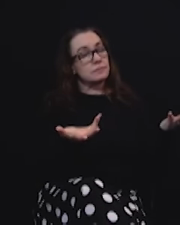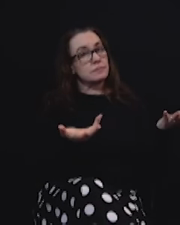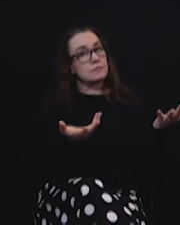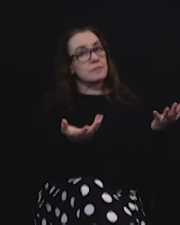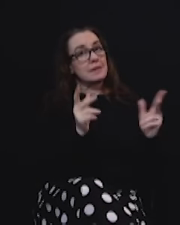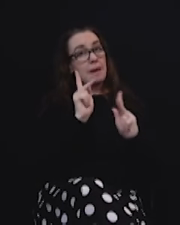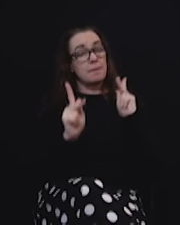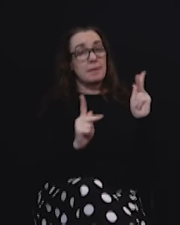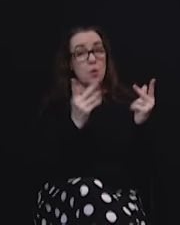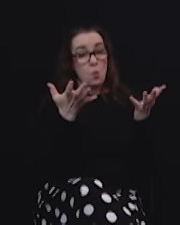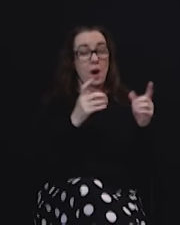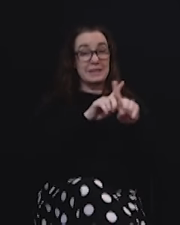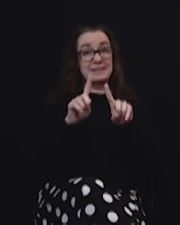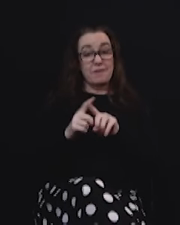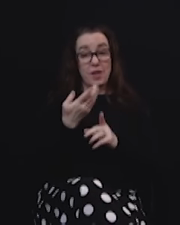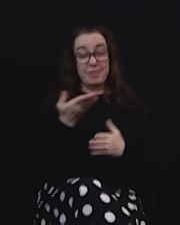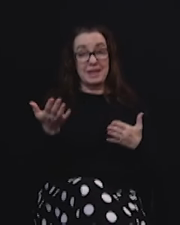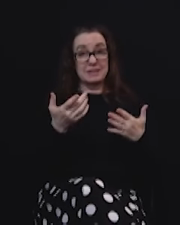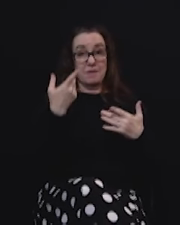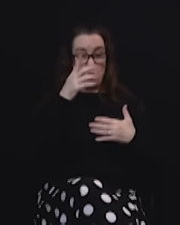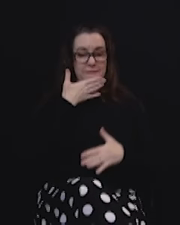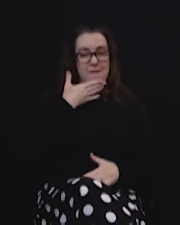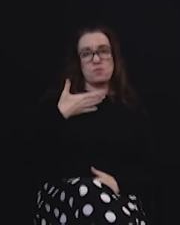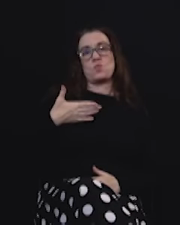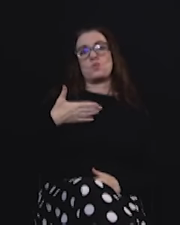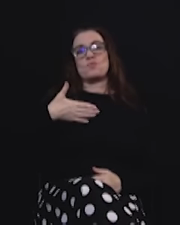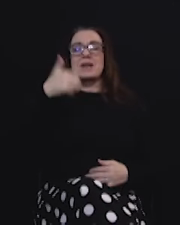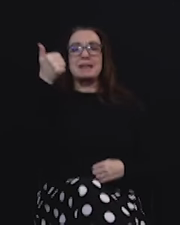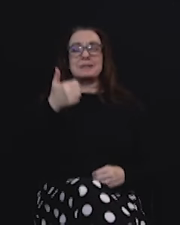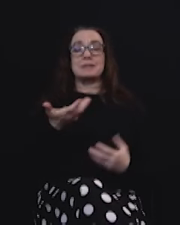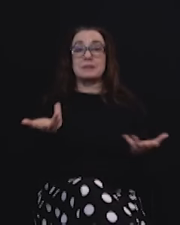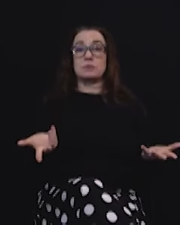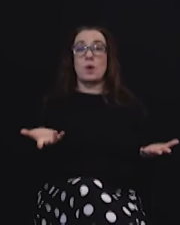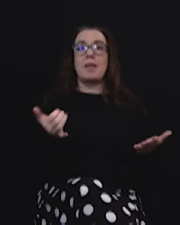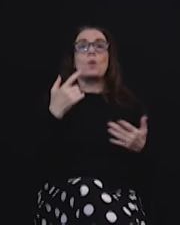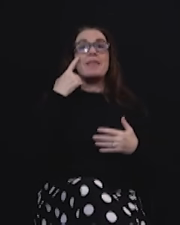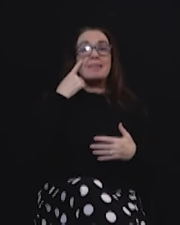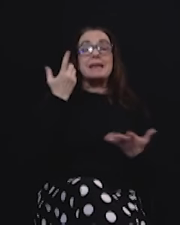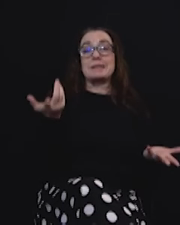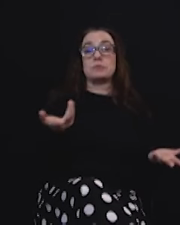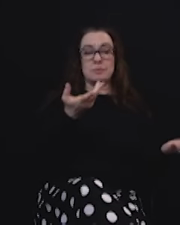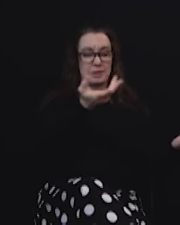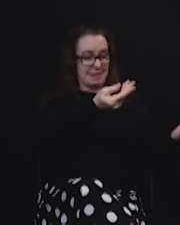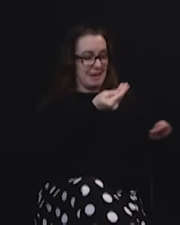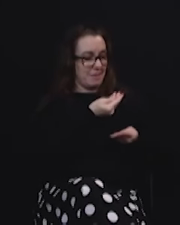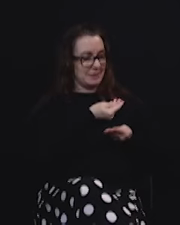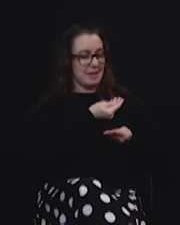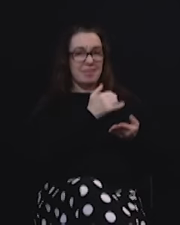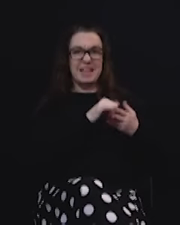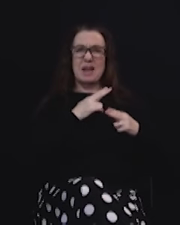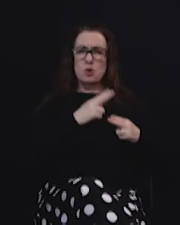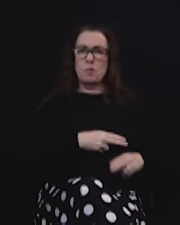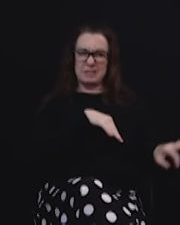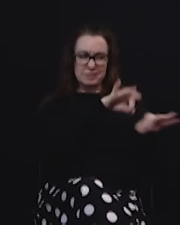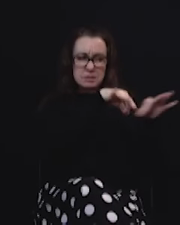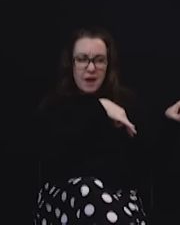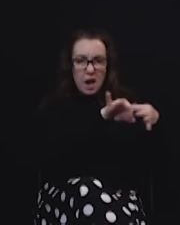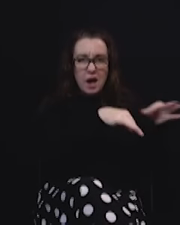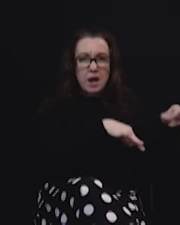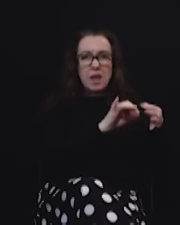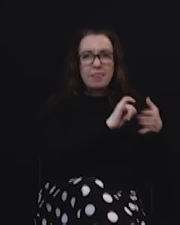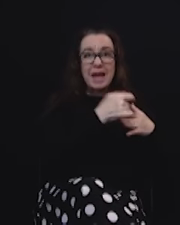People want different things, but greatness. Well, that's what we think will give us those things. That's how we humans define greatness, and that's